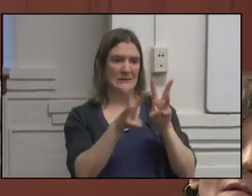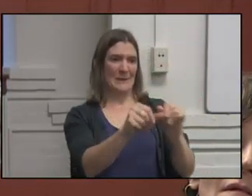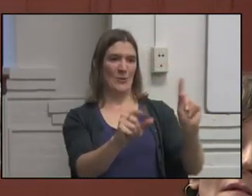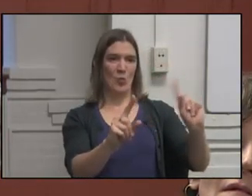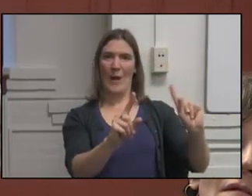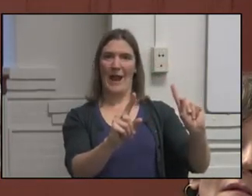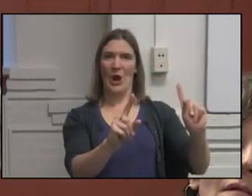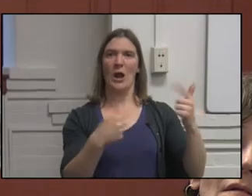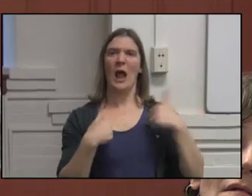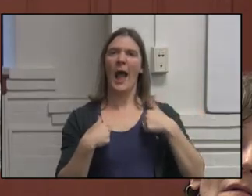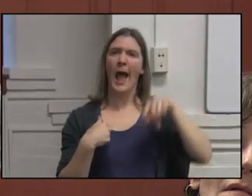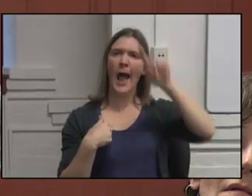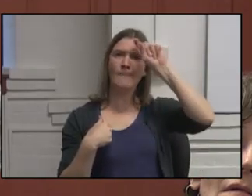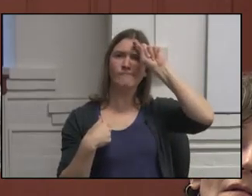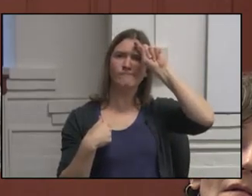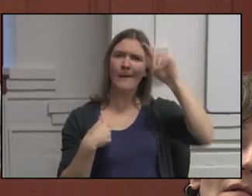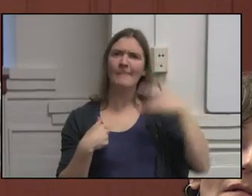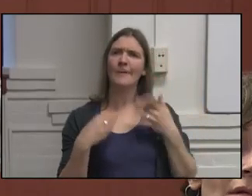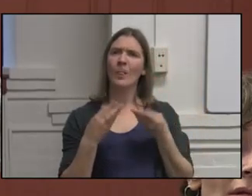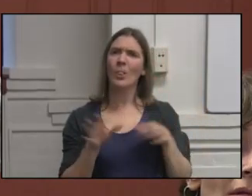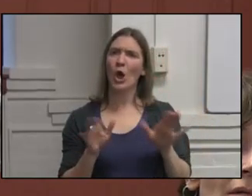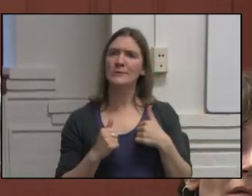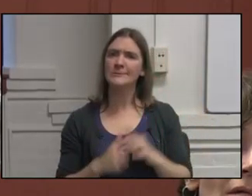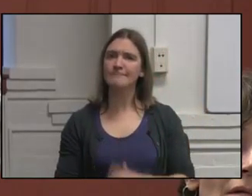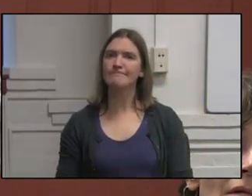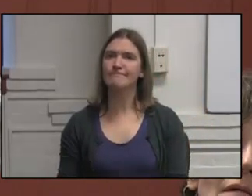some unanswered questions.